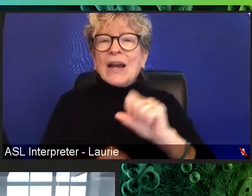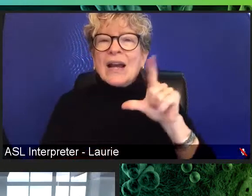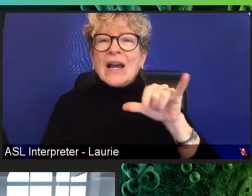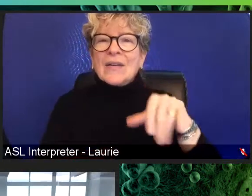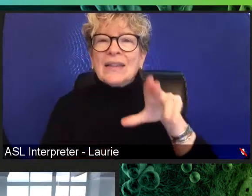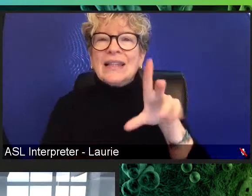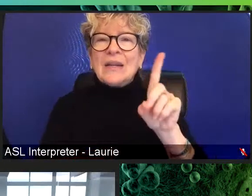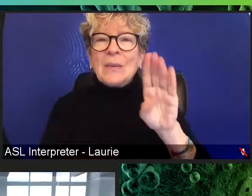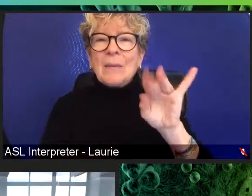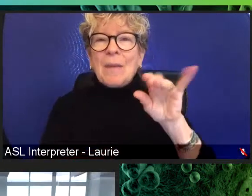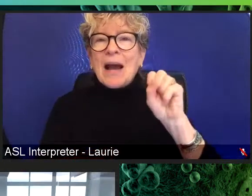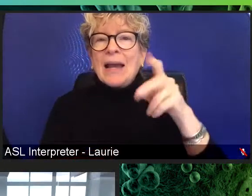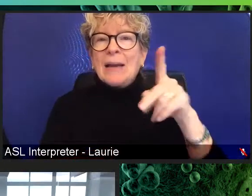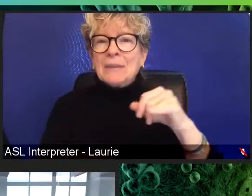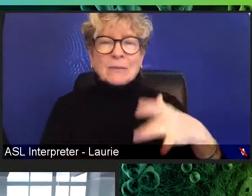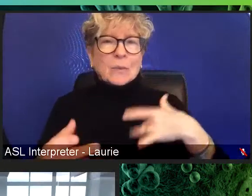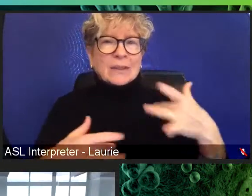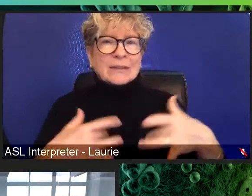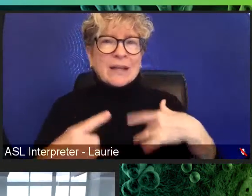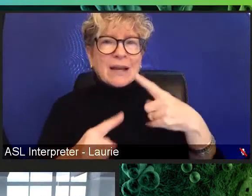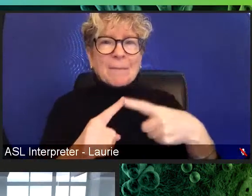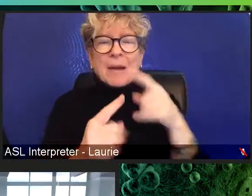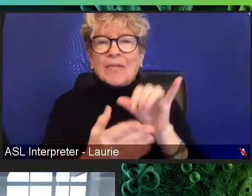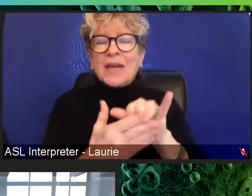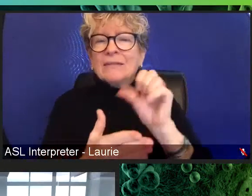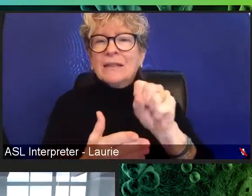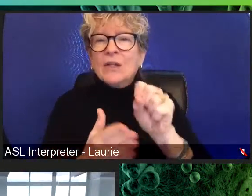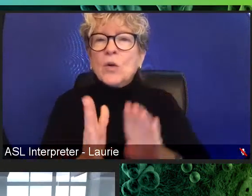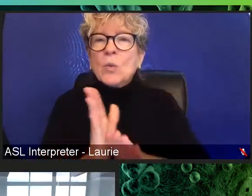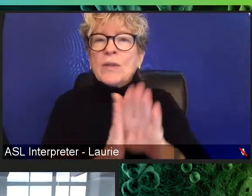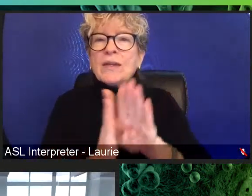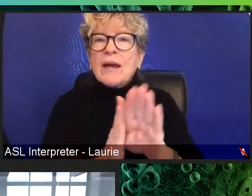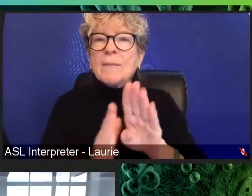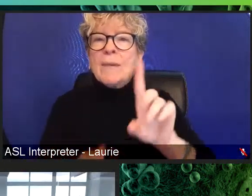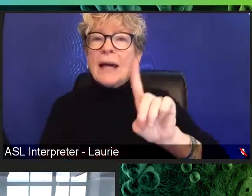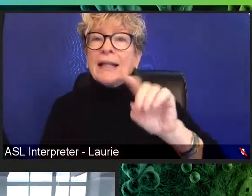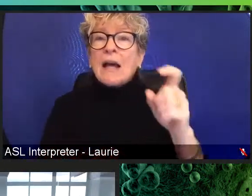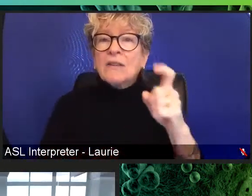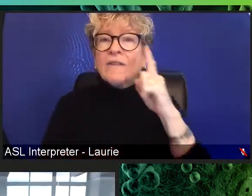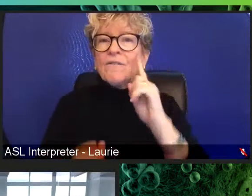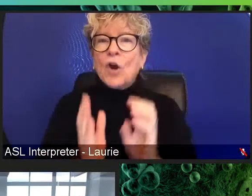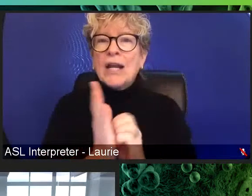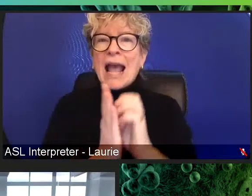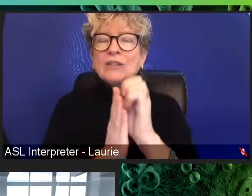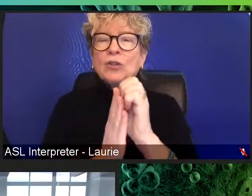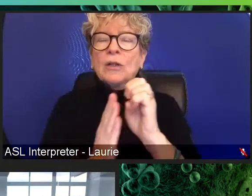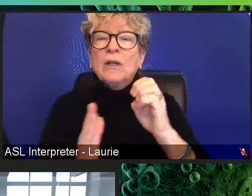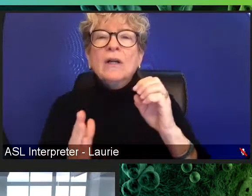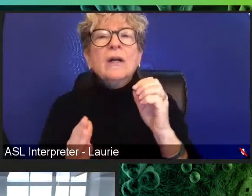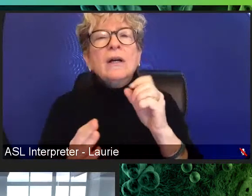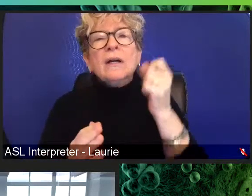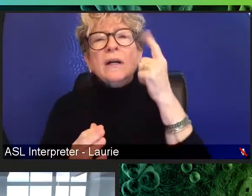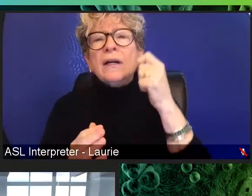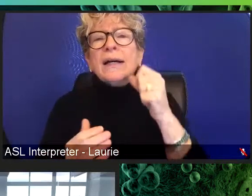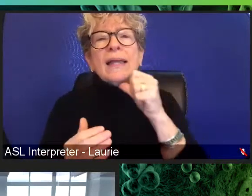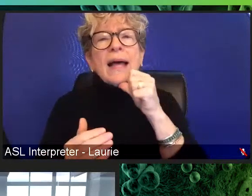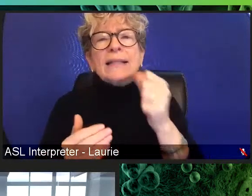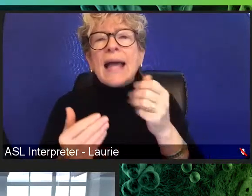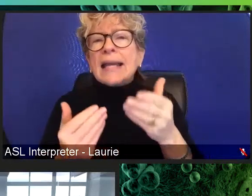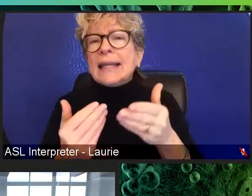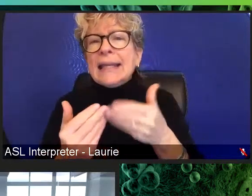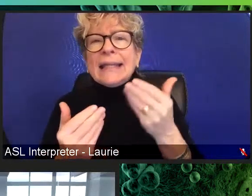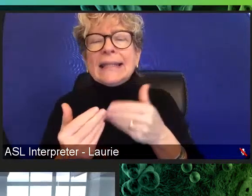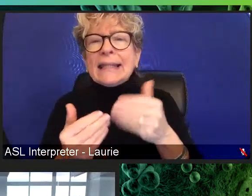as from the blood, as you mentioned, especially when we think about developing diagnostics for cancer that are both, non-invasive, easily accessible, and